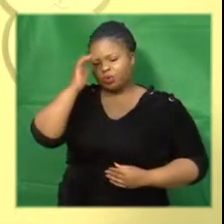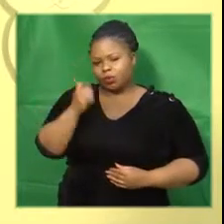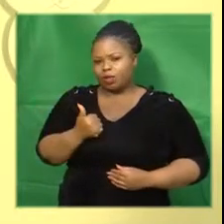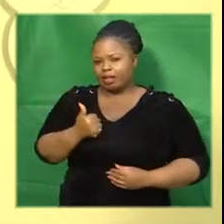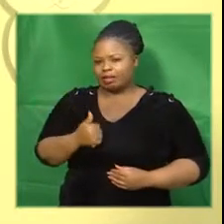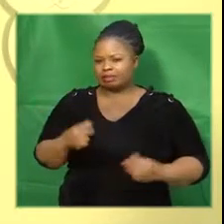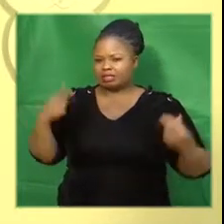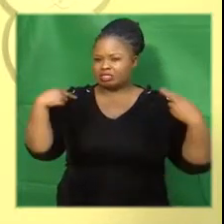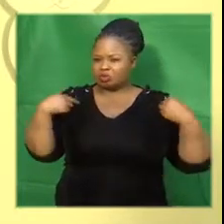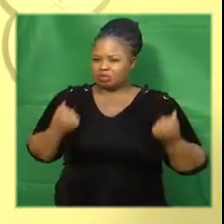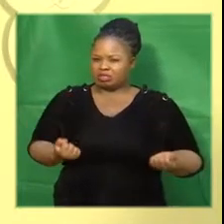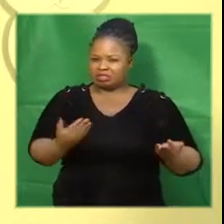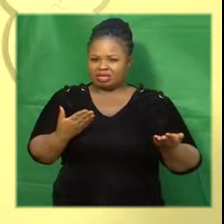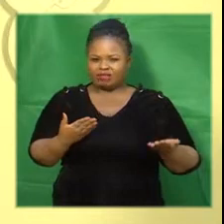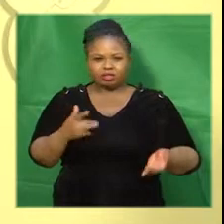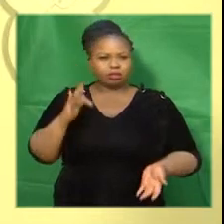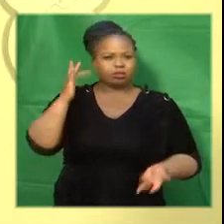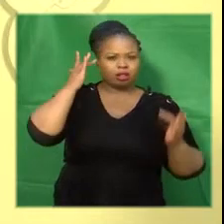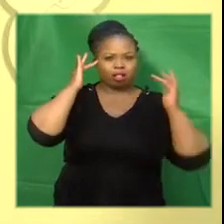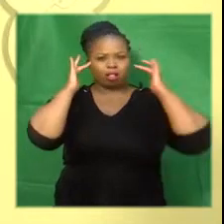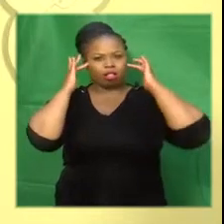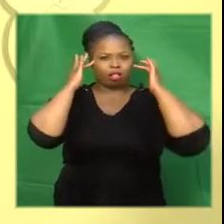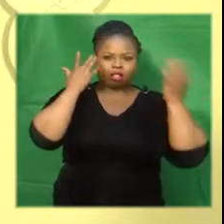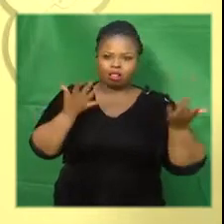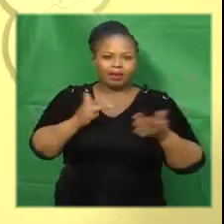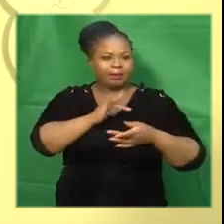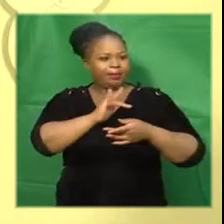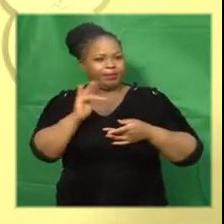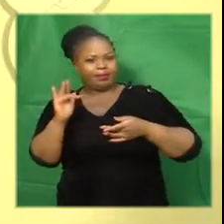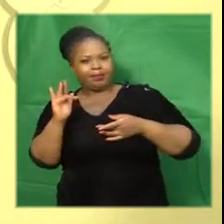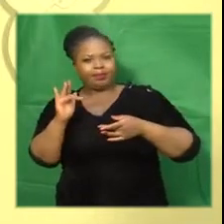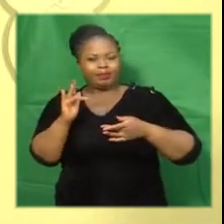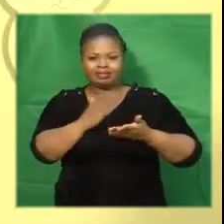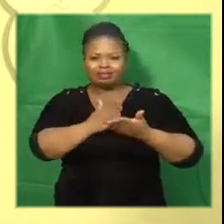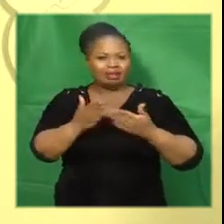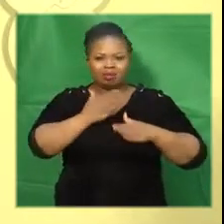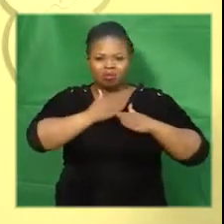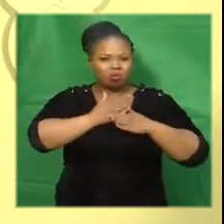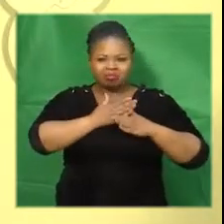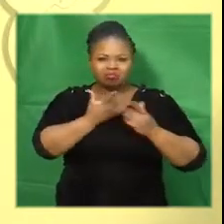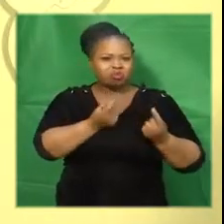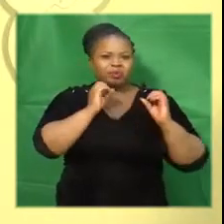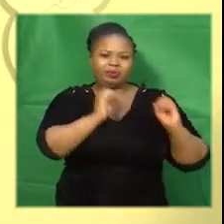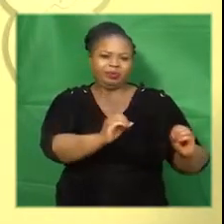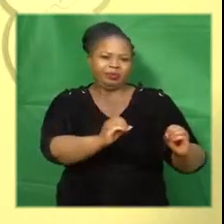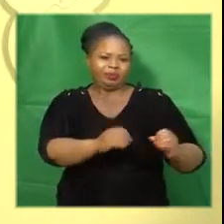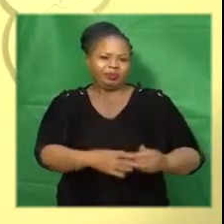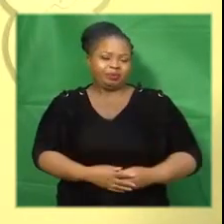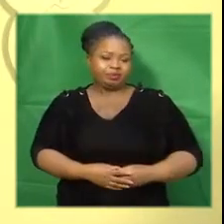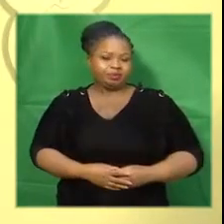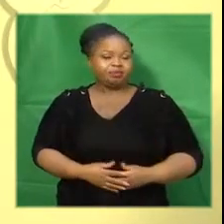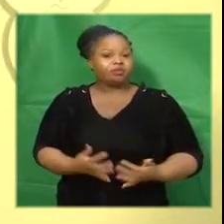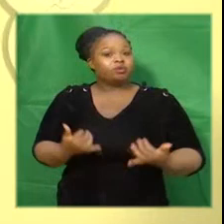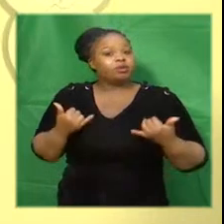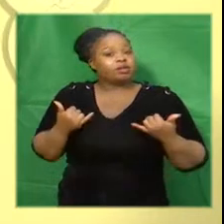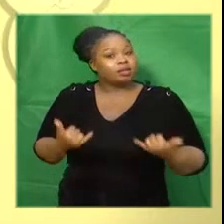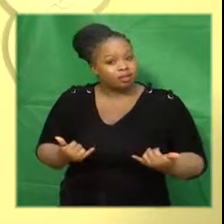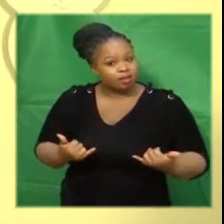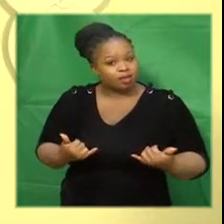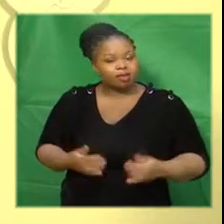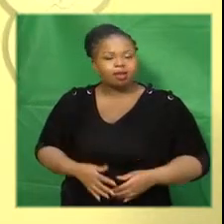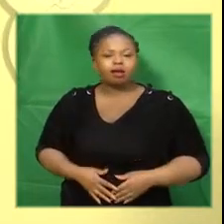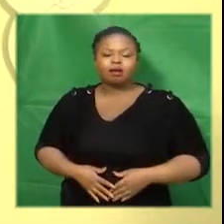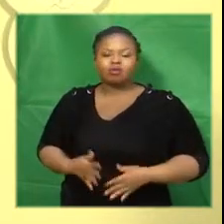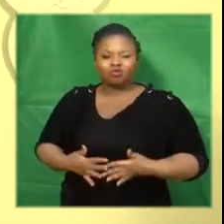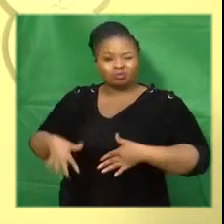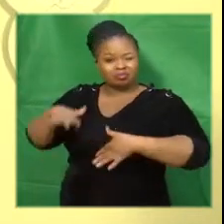were found wanting in several respects. As part of the critical measures we